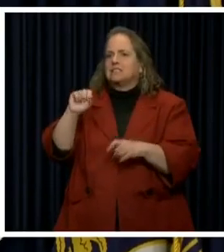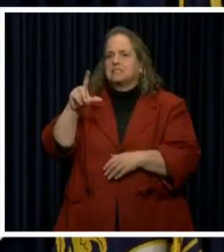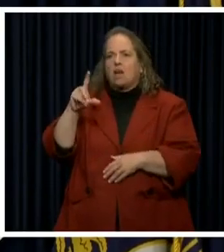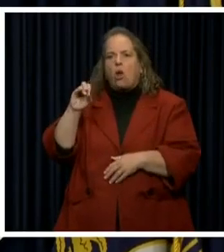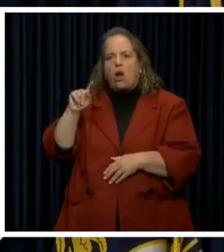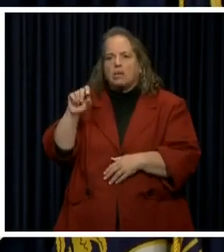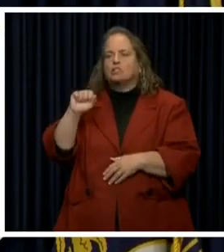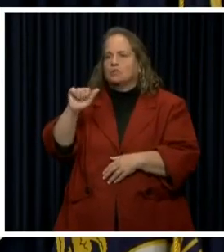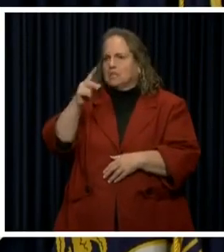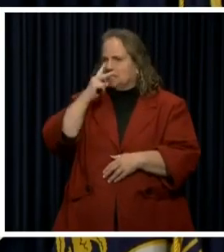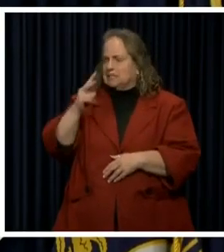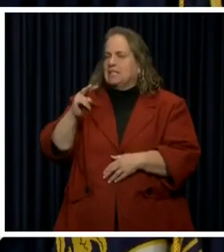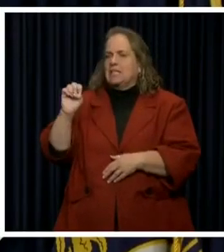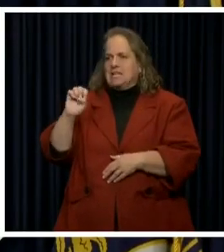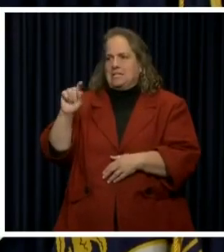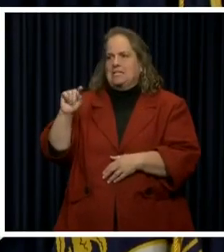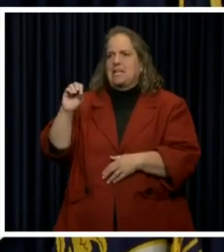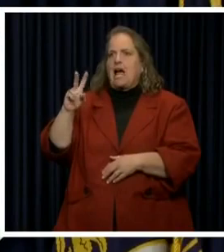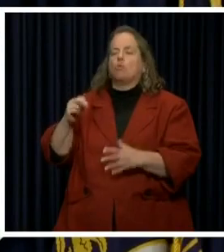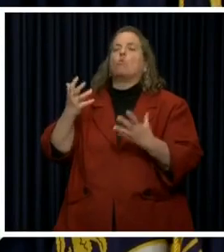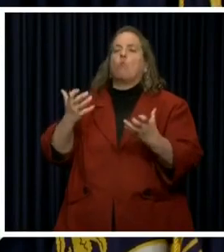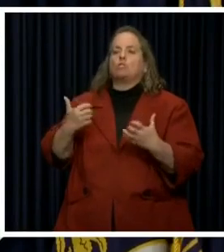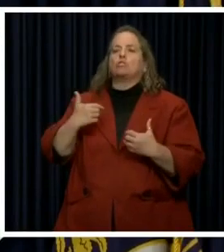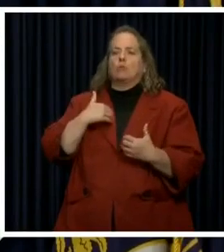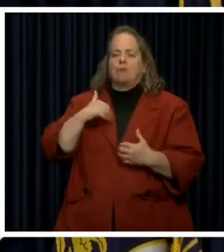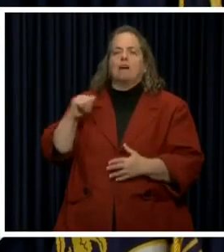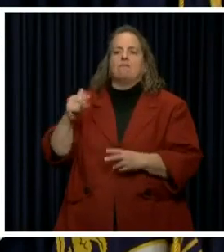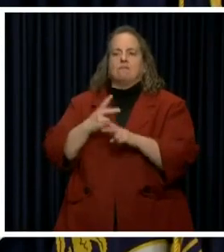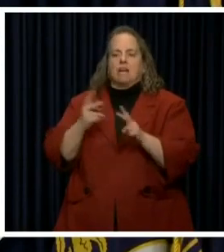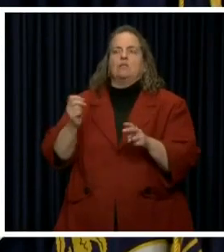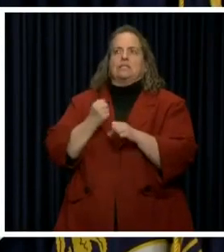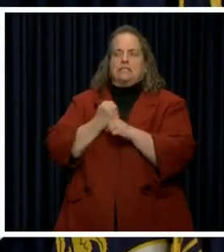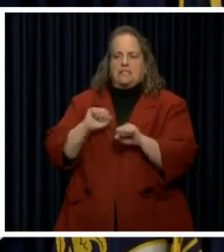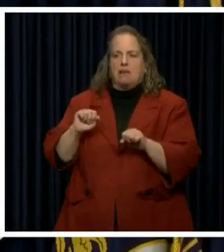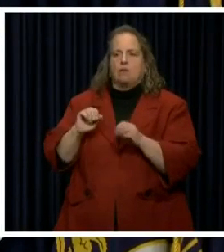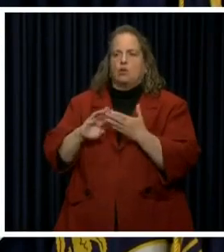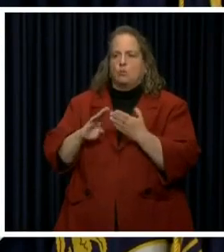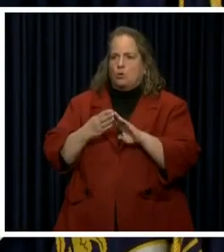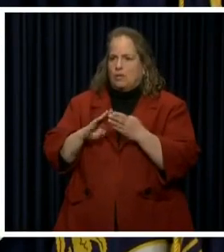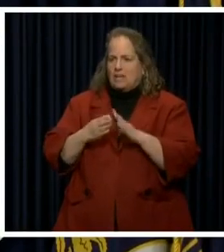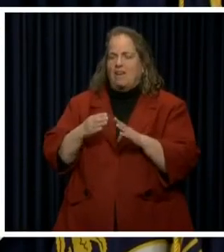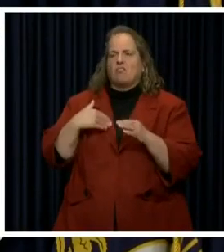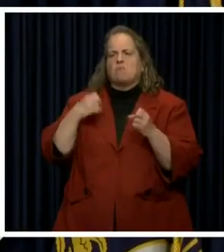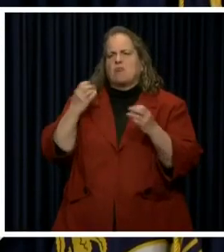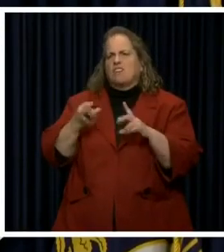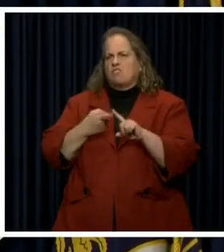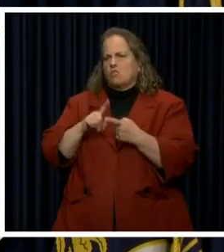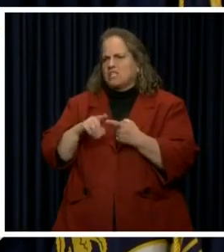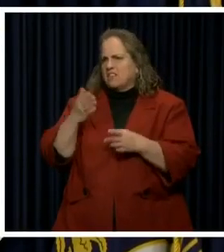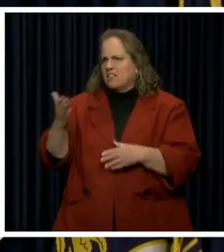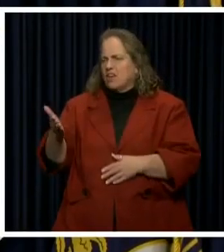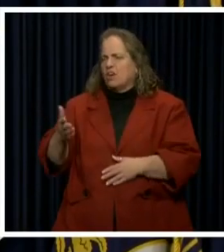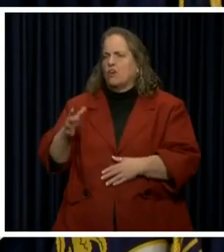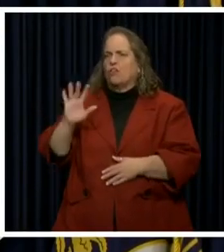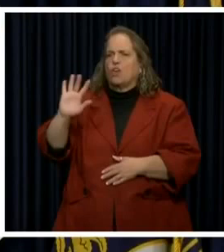can see that they want to have a safe community. Got many friends down there, their sheriff